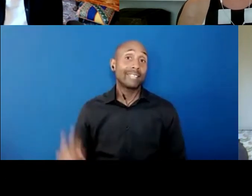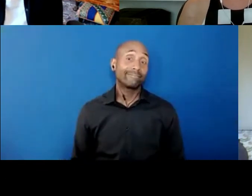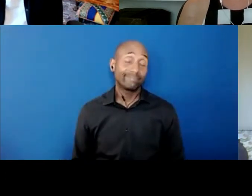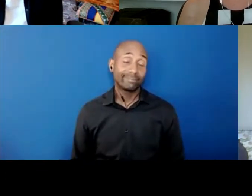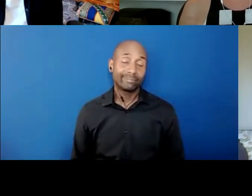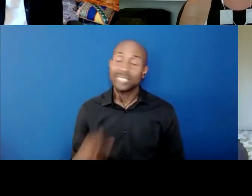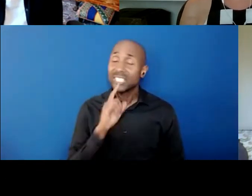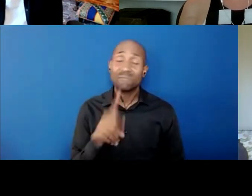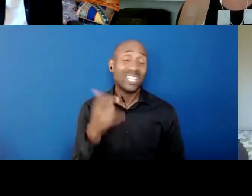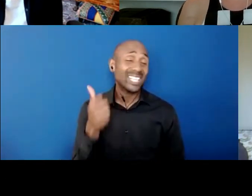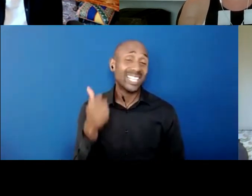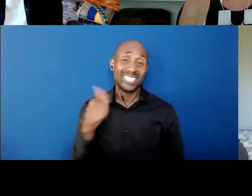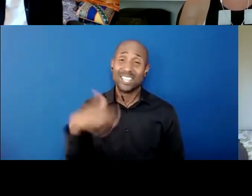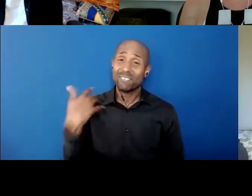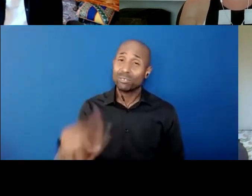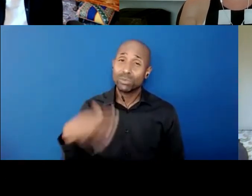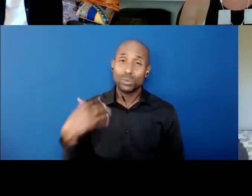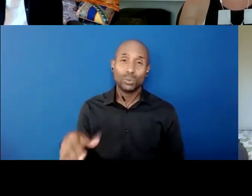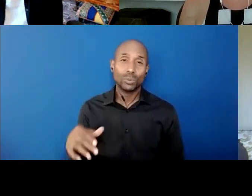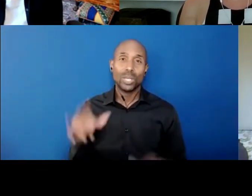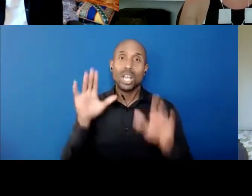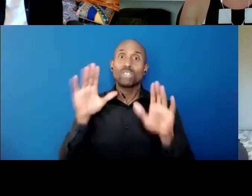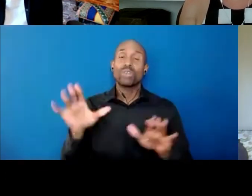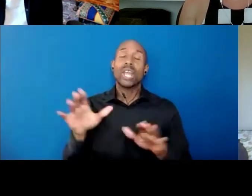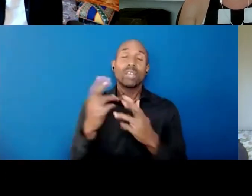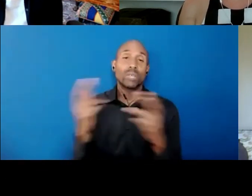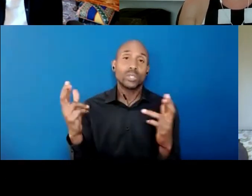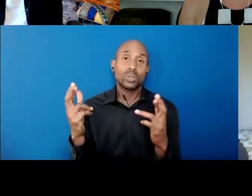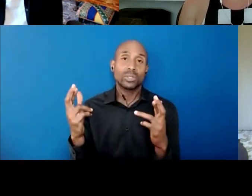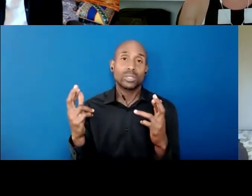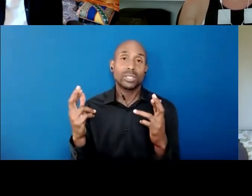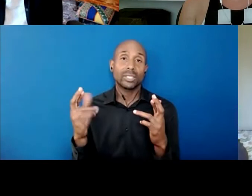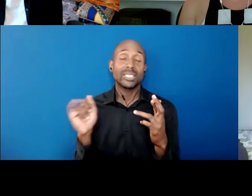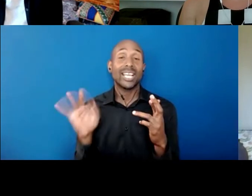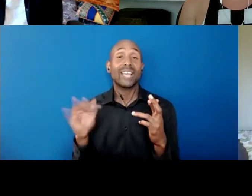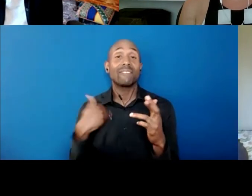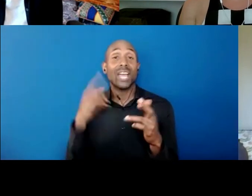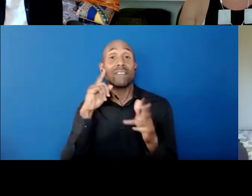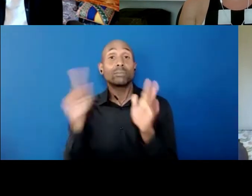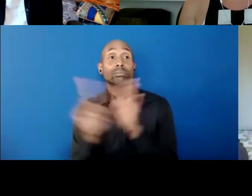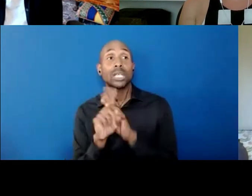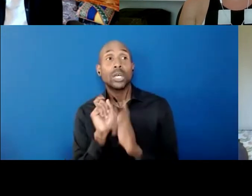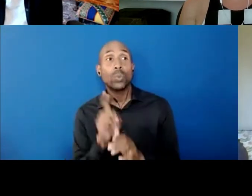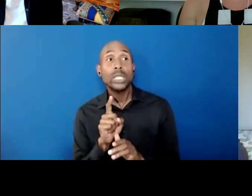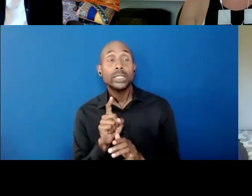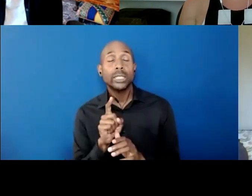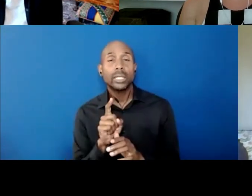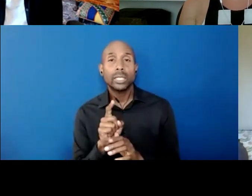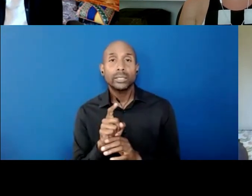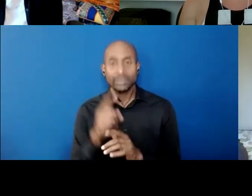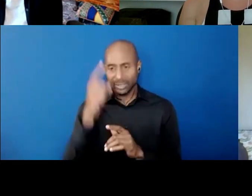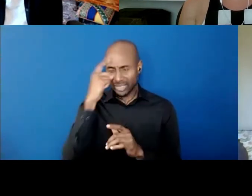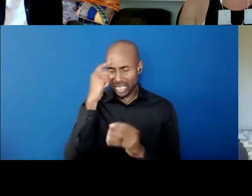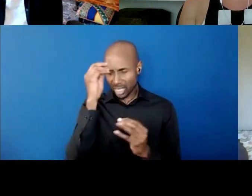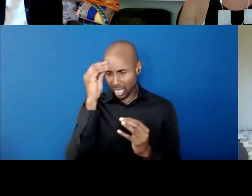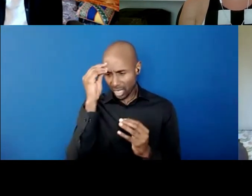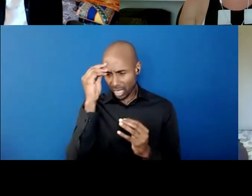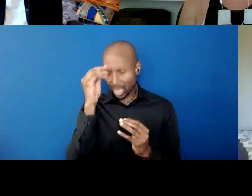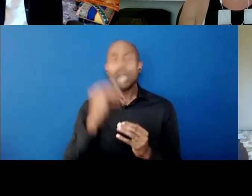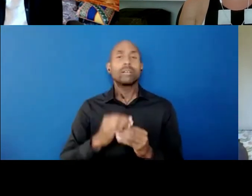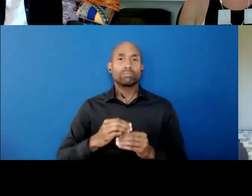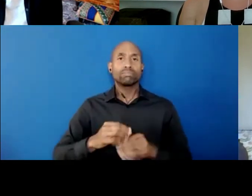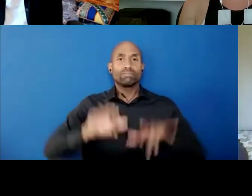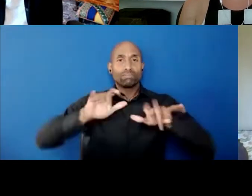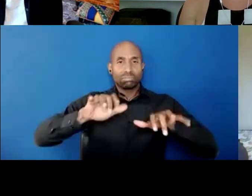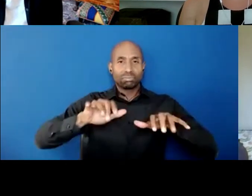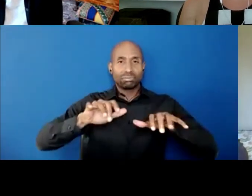can answer any question you might think about in terms of disability and exchange. So, Joanne, talk